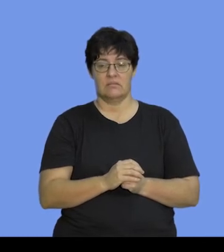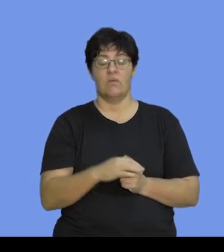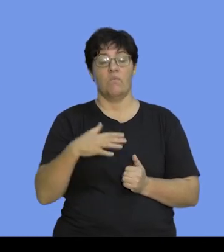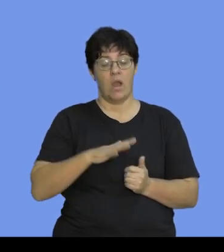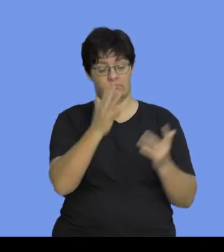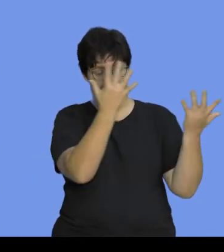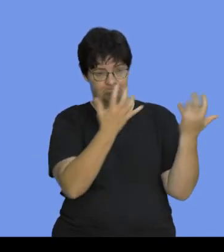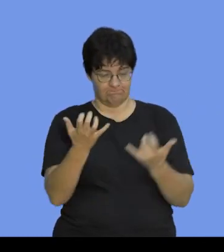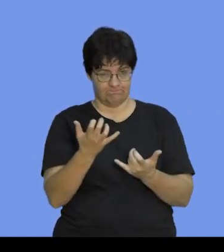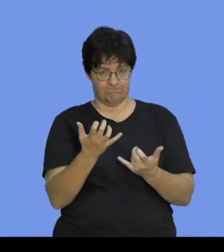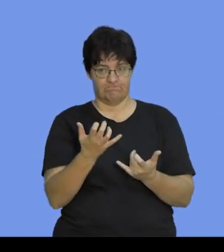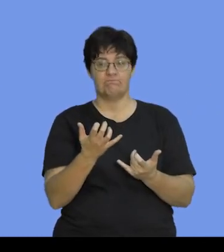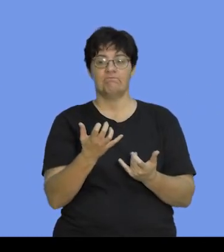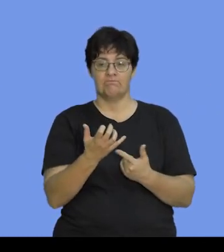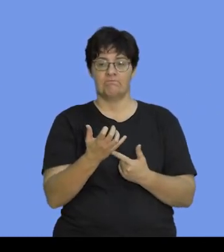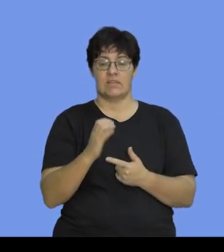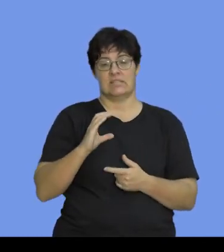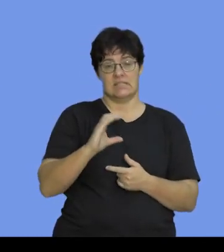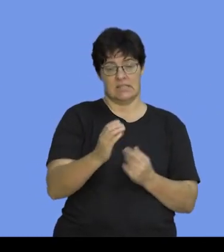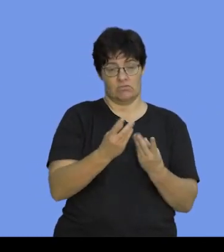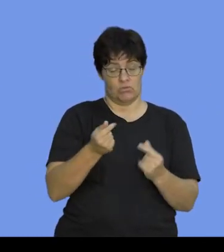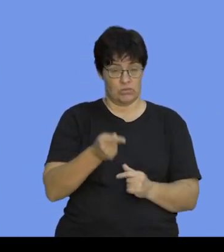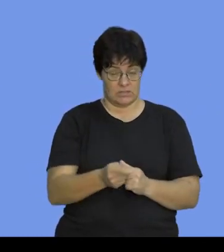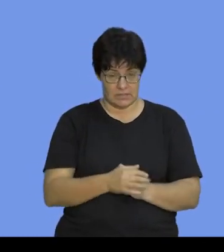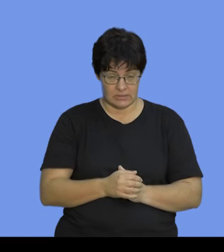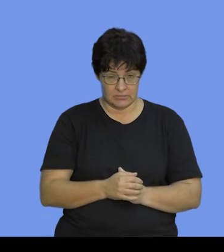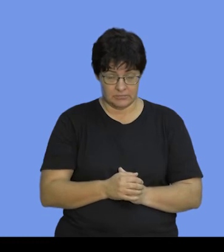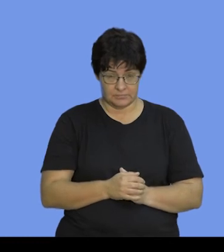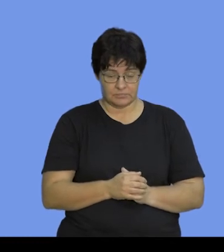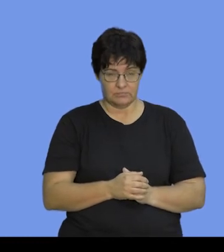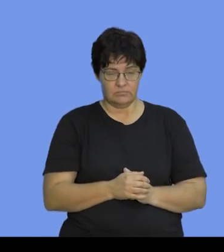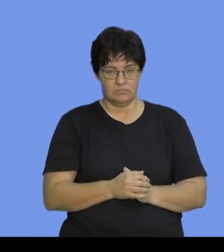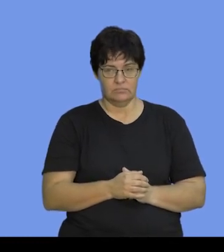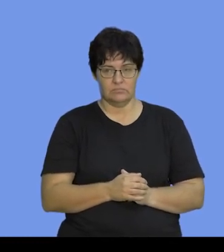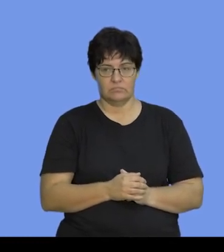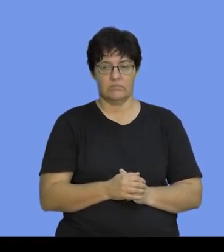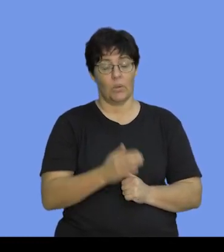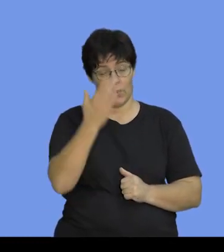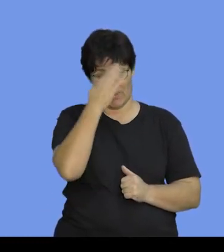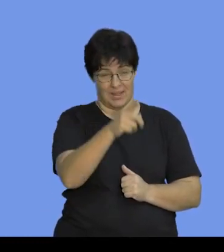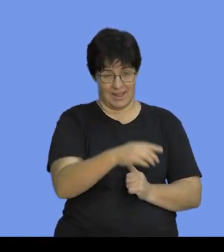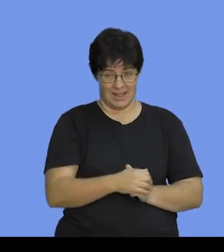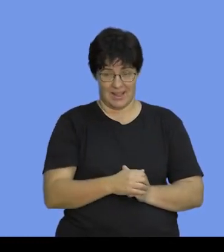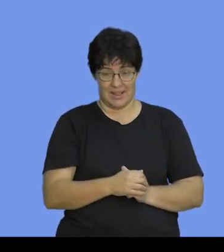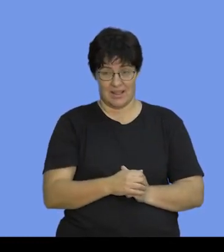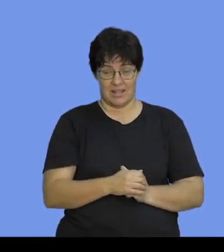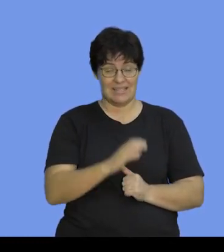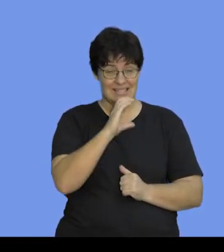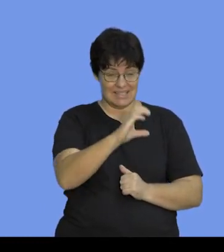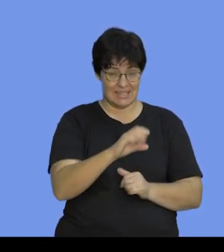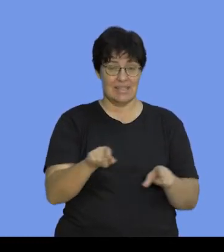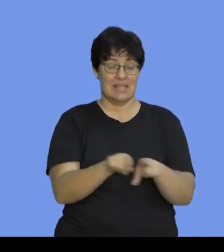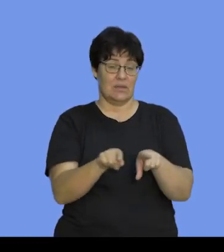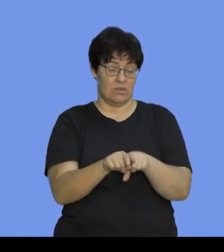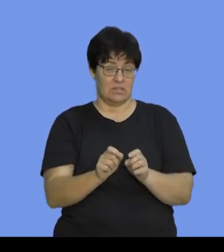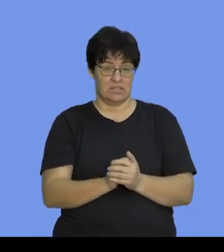want to calculate the concentration of the solution. Okay, now first things first, we know that concentration is